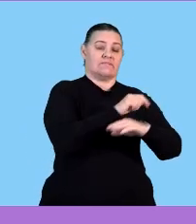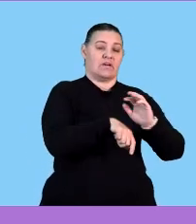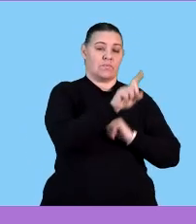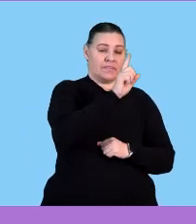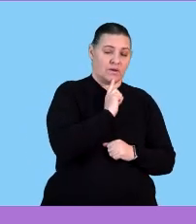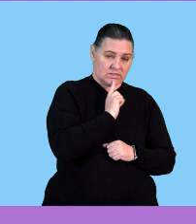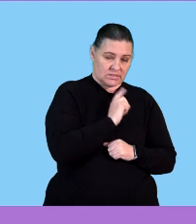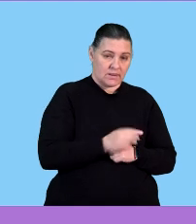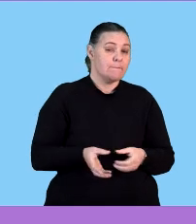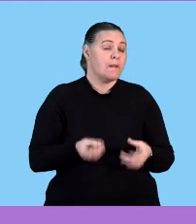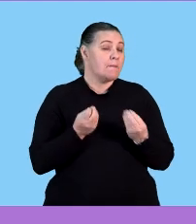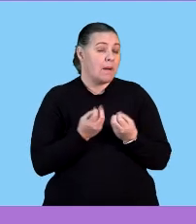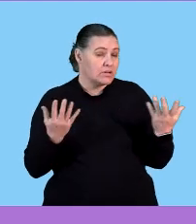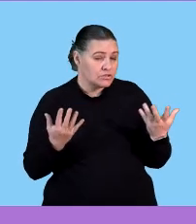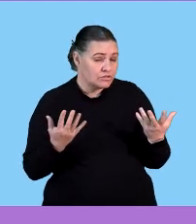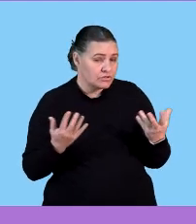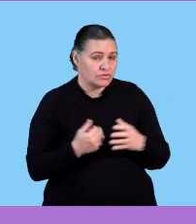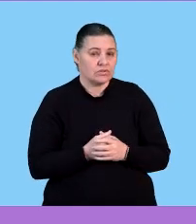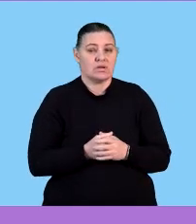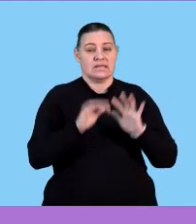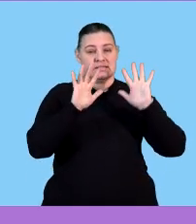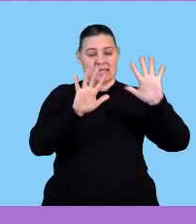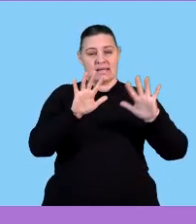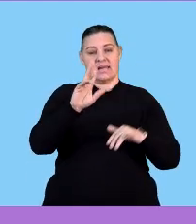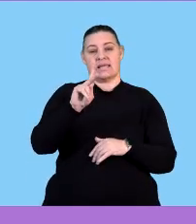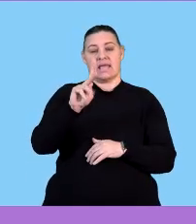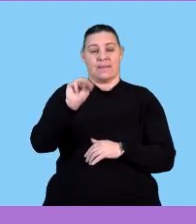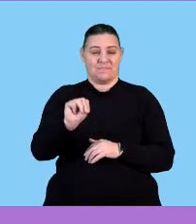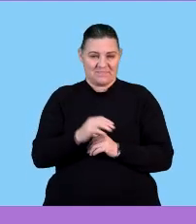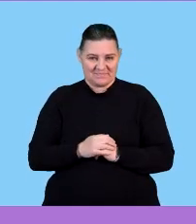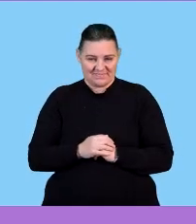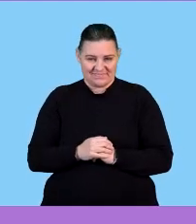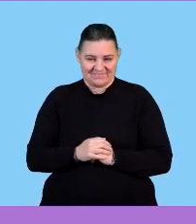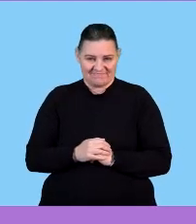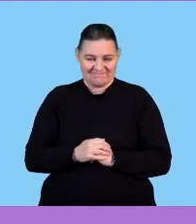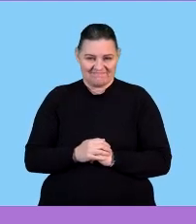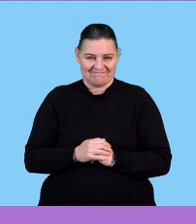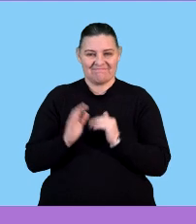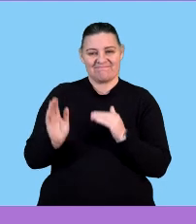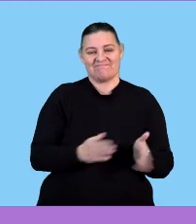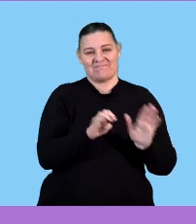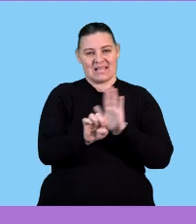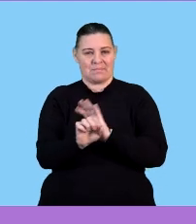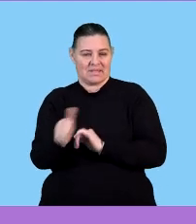by 1,000. And then I get, at the end, 10 kilometers. Great stuff. Let's do the next example.